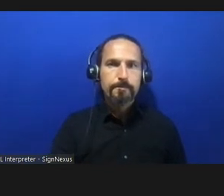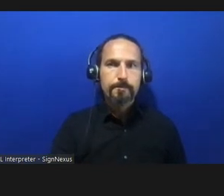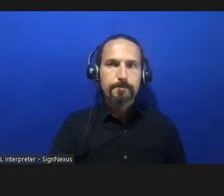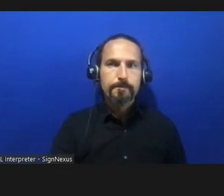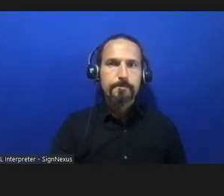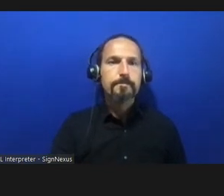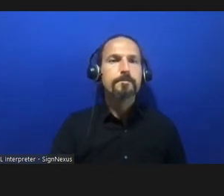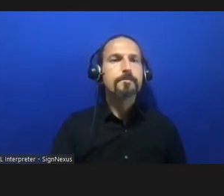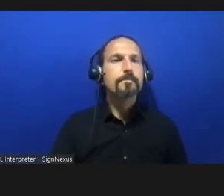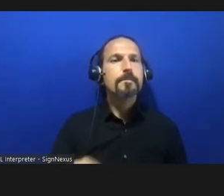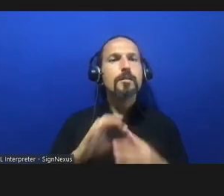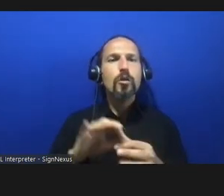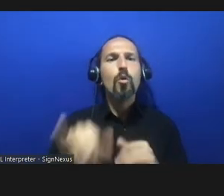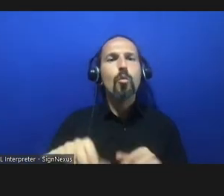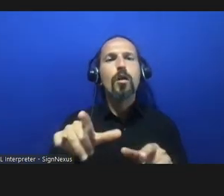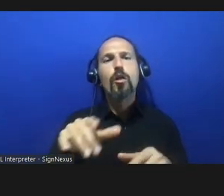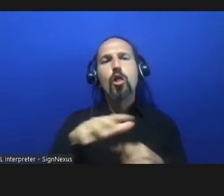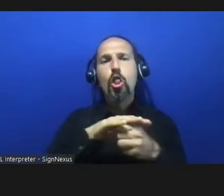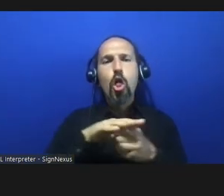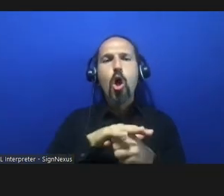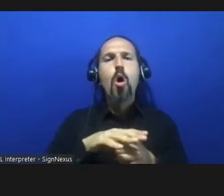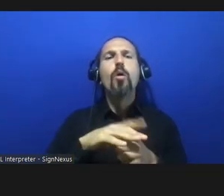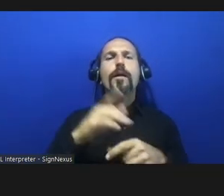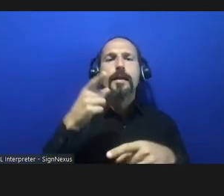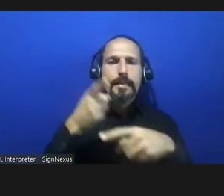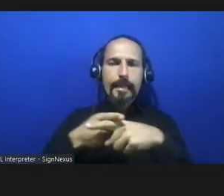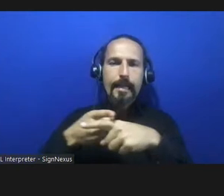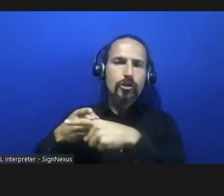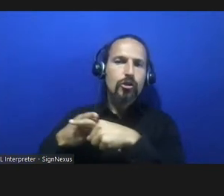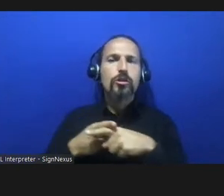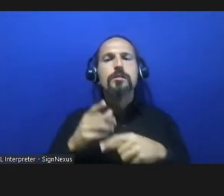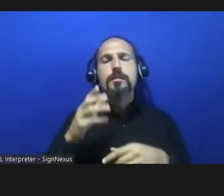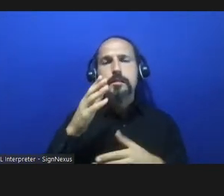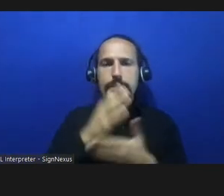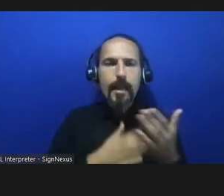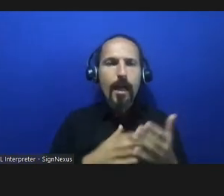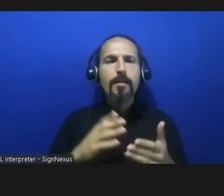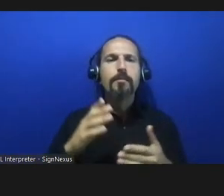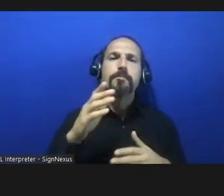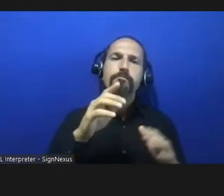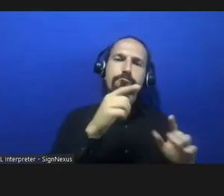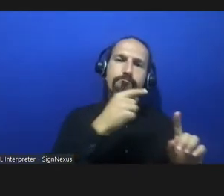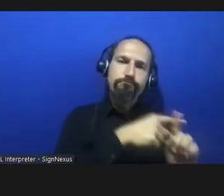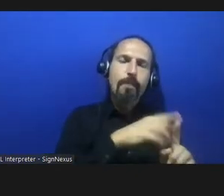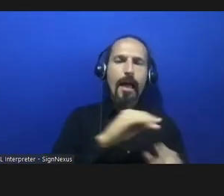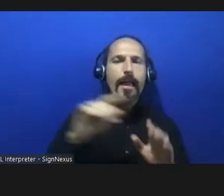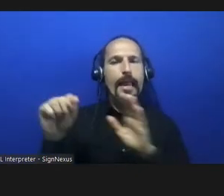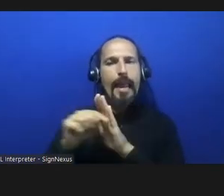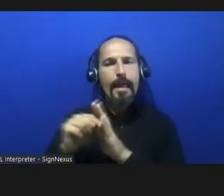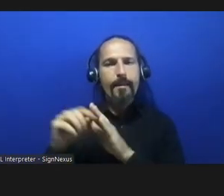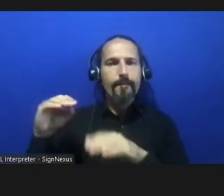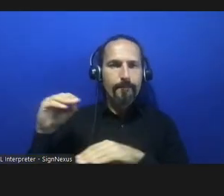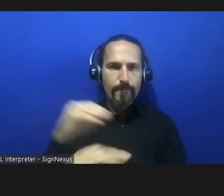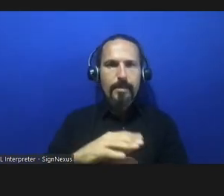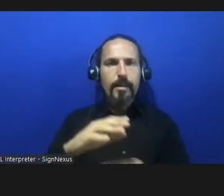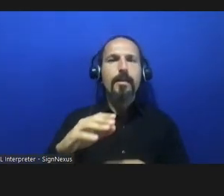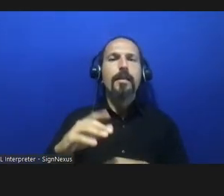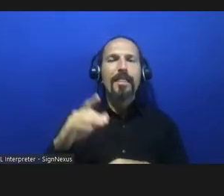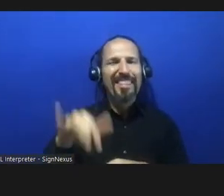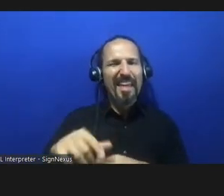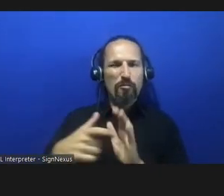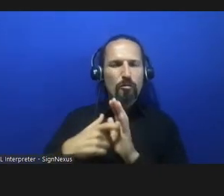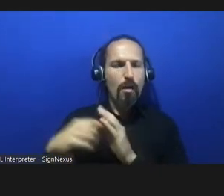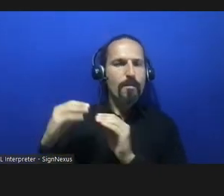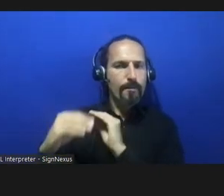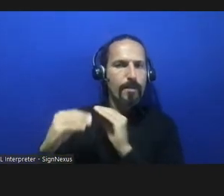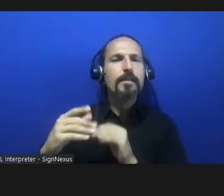with respect to local intersections again there are beneficial effects and adverse effects where mitigation is required specifically